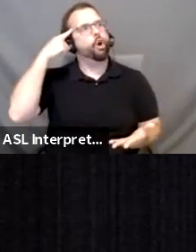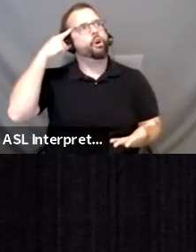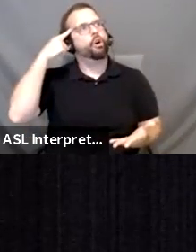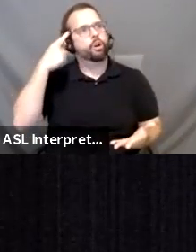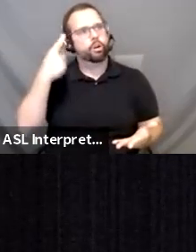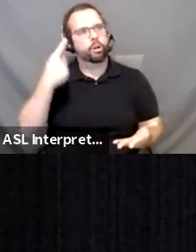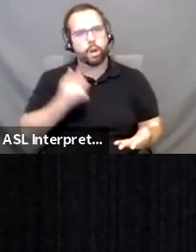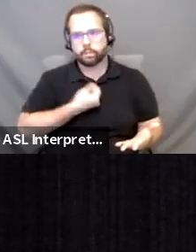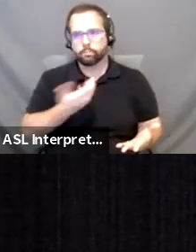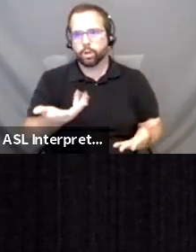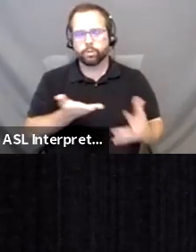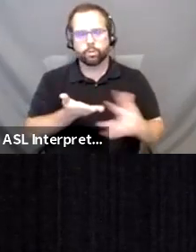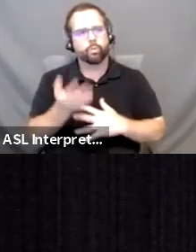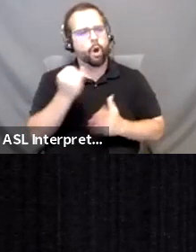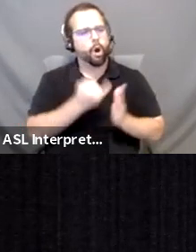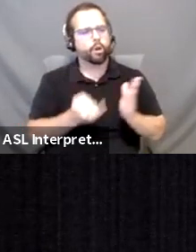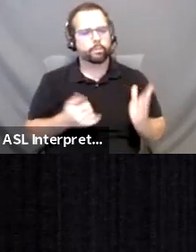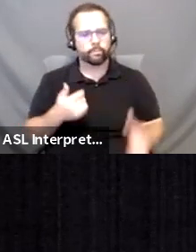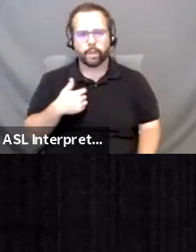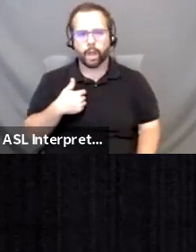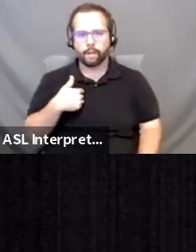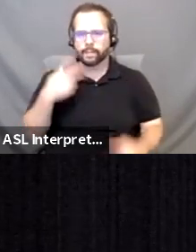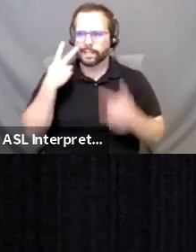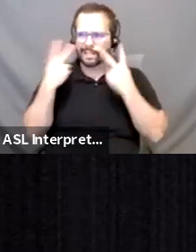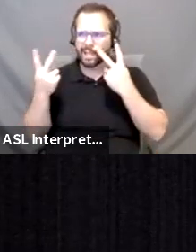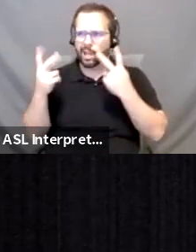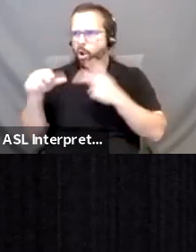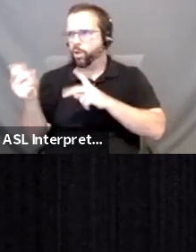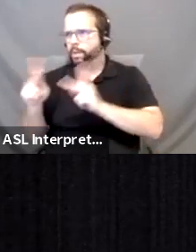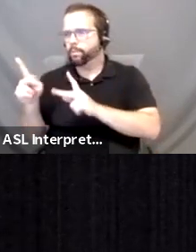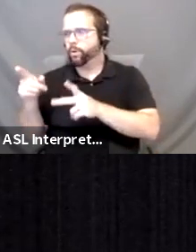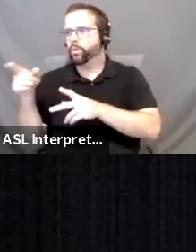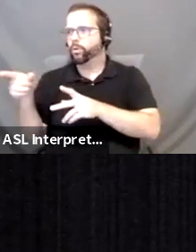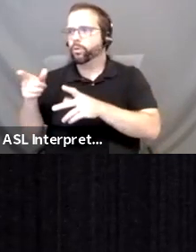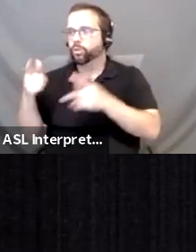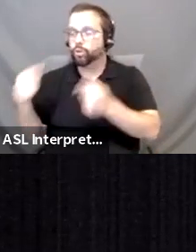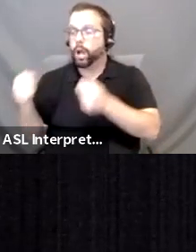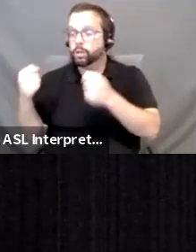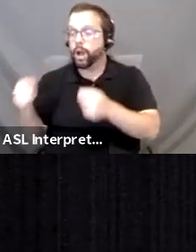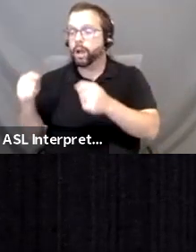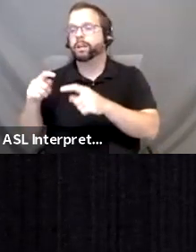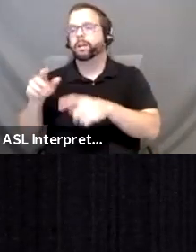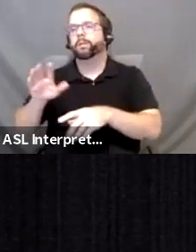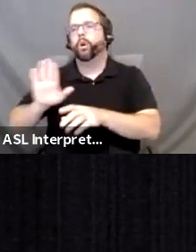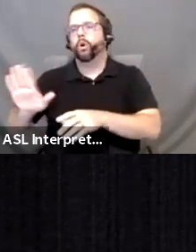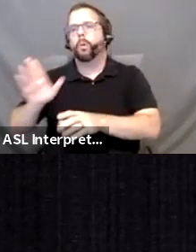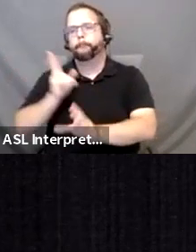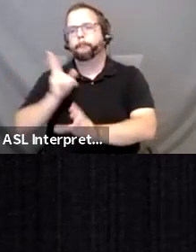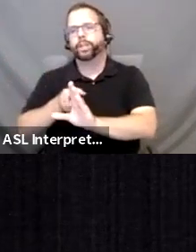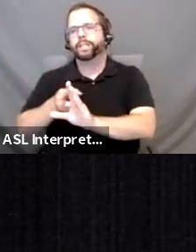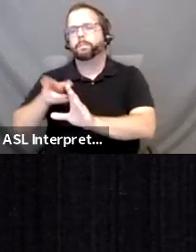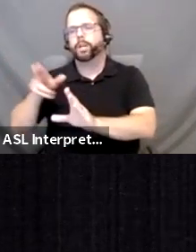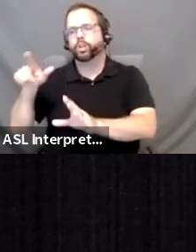I've seen other people attempt to do things with, kind of low participation, but it's something that I think is worth it to get